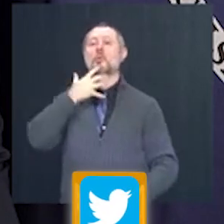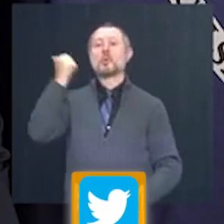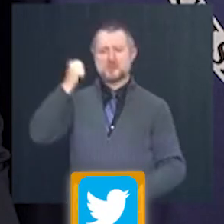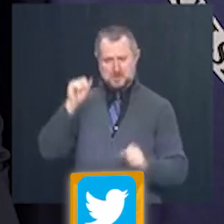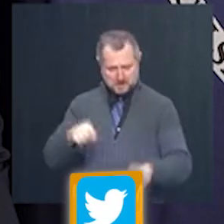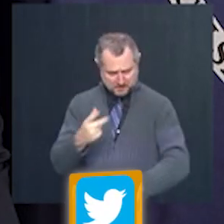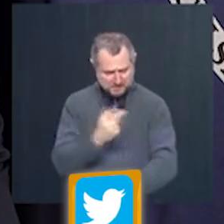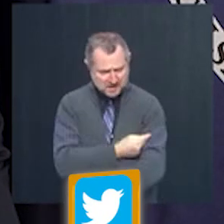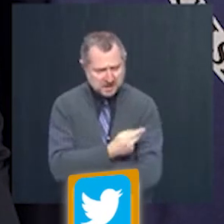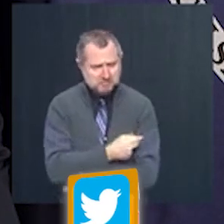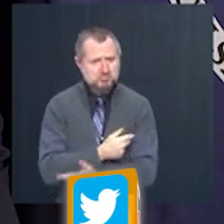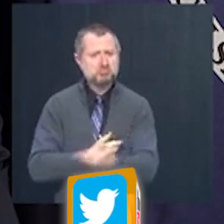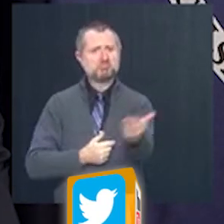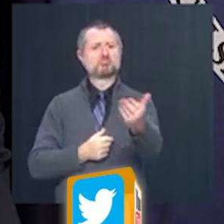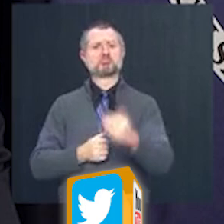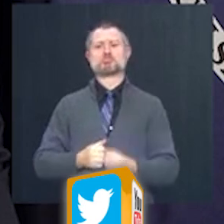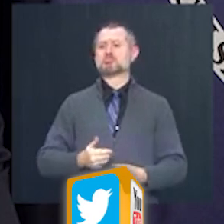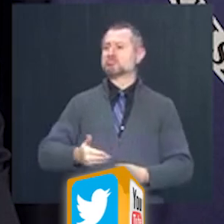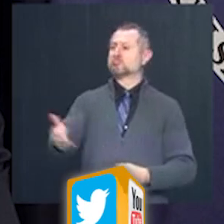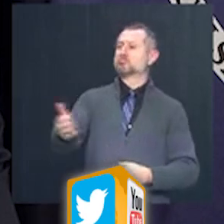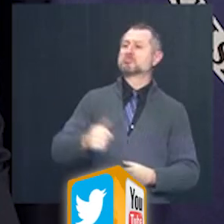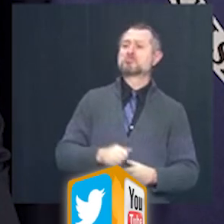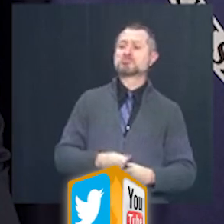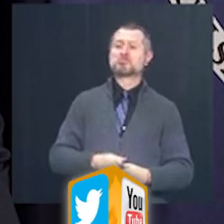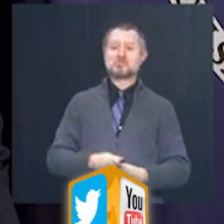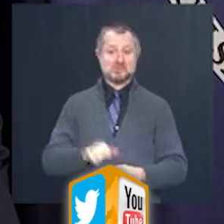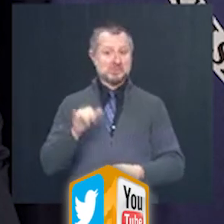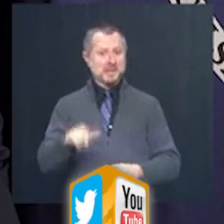vaccine. That's frightening.